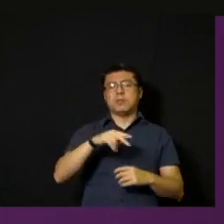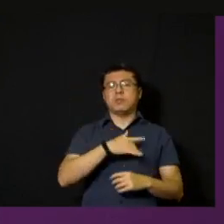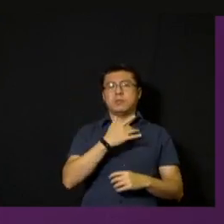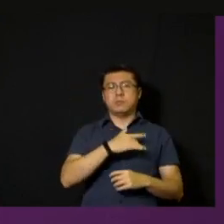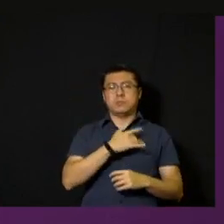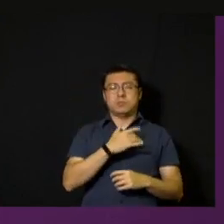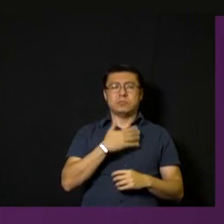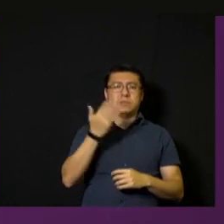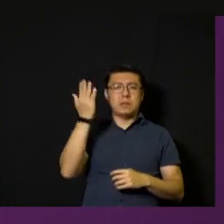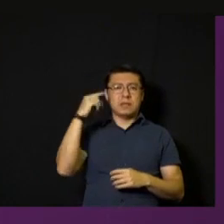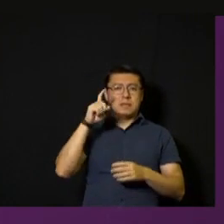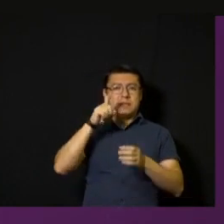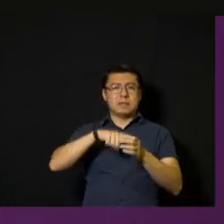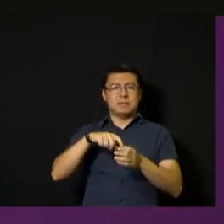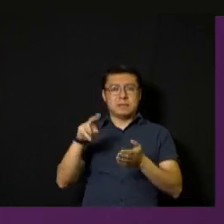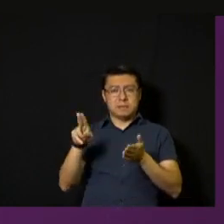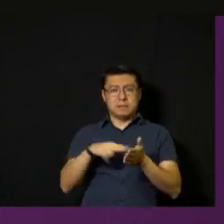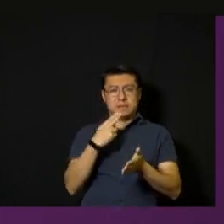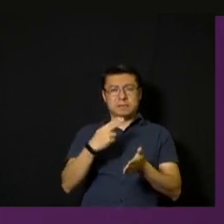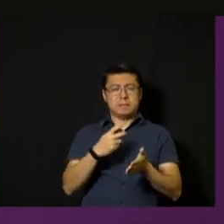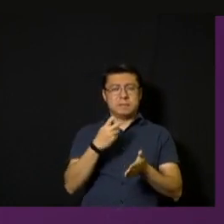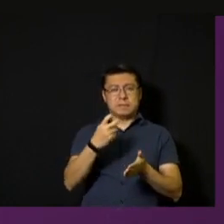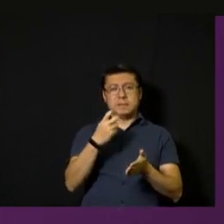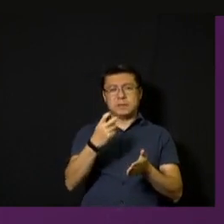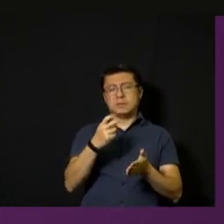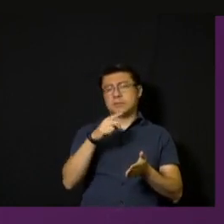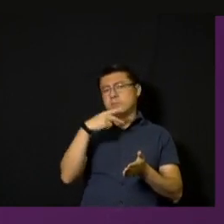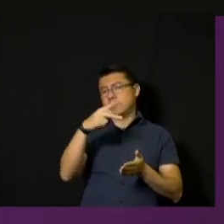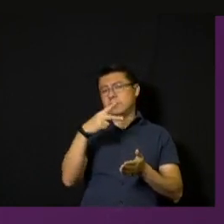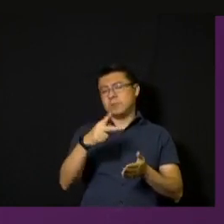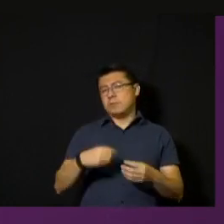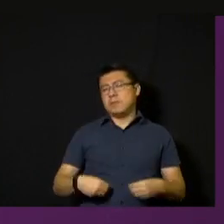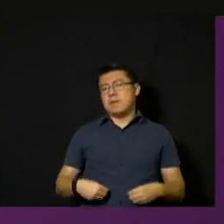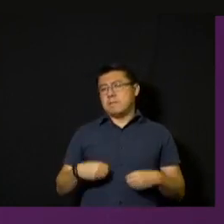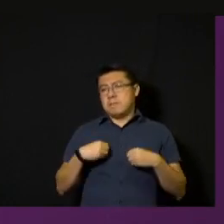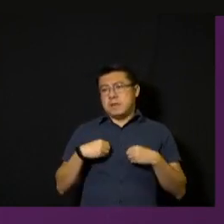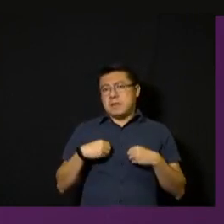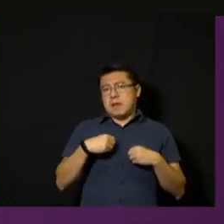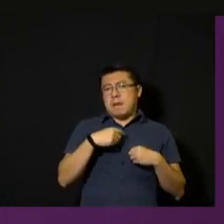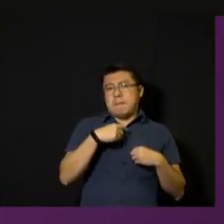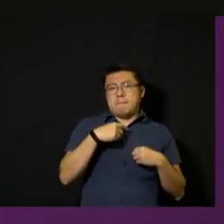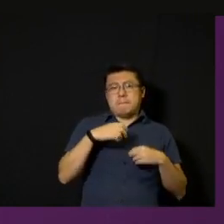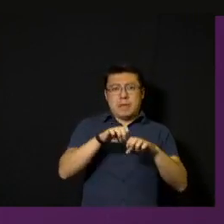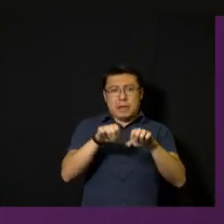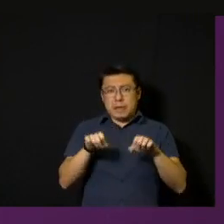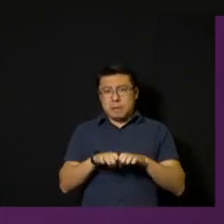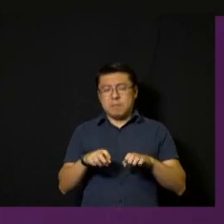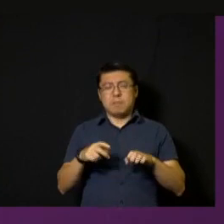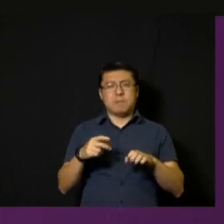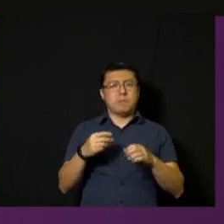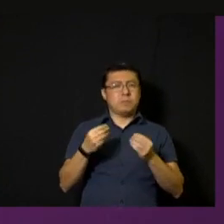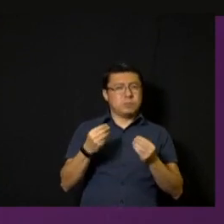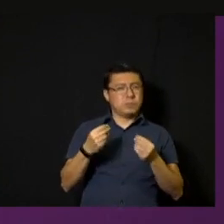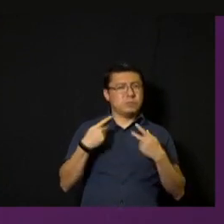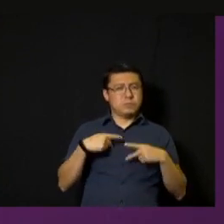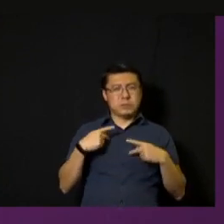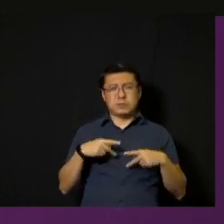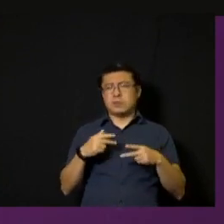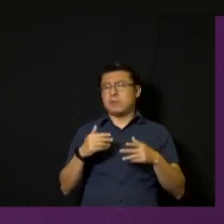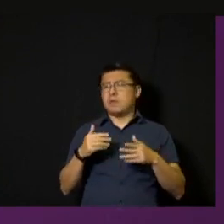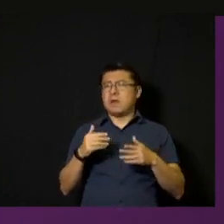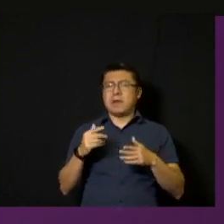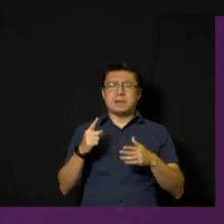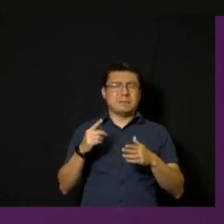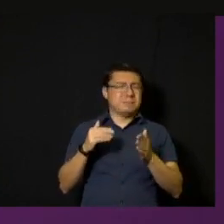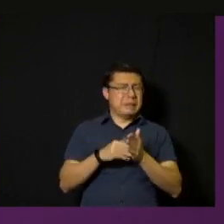everything that you've done since day one. So you transform a lot of life of people,